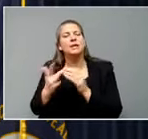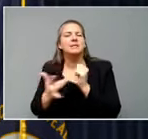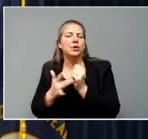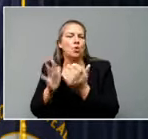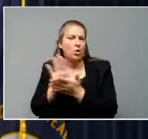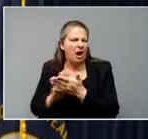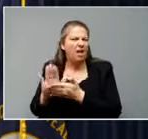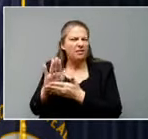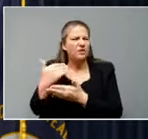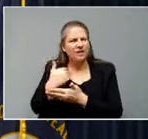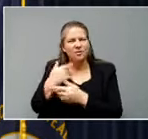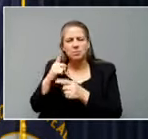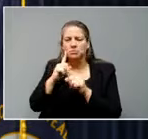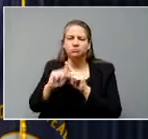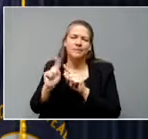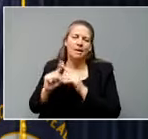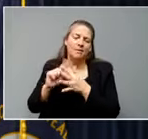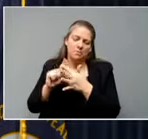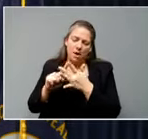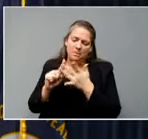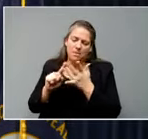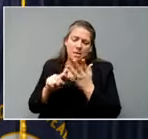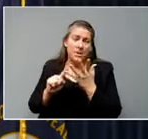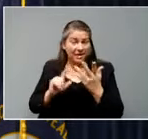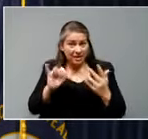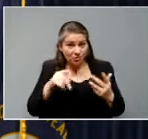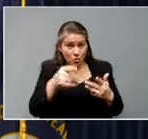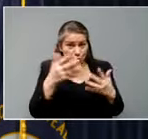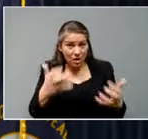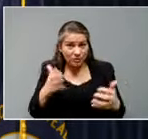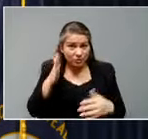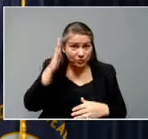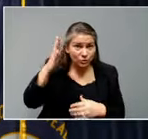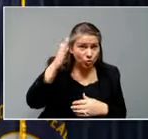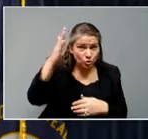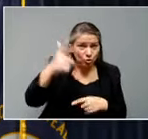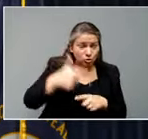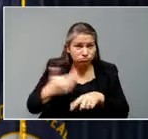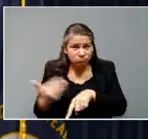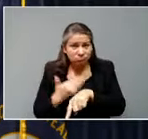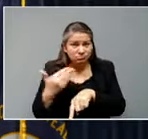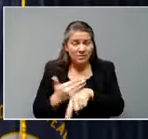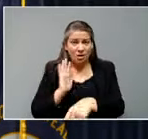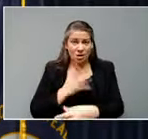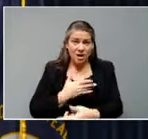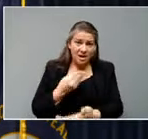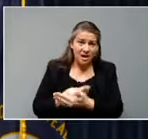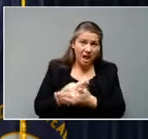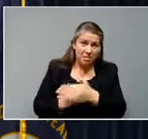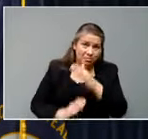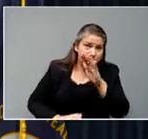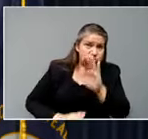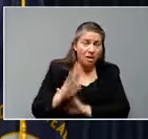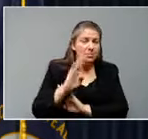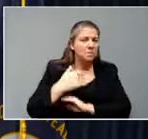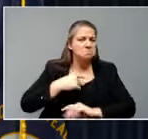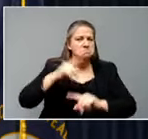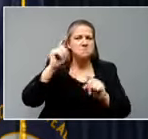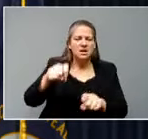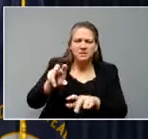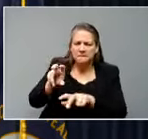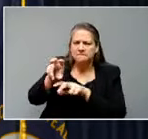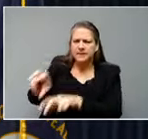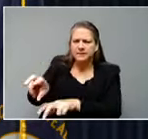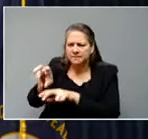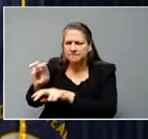again, if we want the future that is in front of us with an economy on fire, we have to invest in our workforce, we have to invest